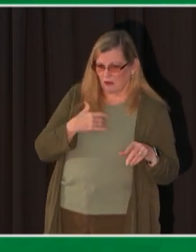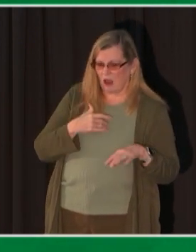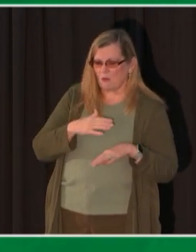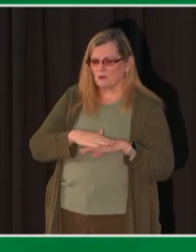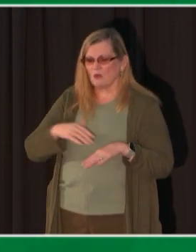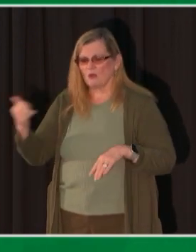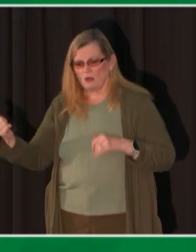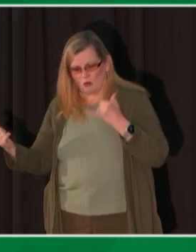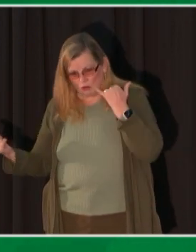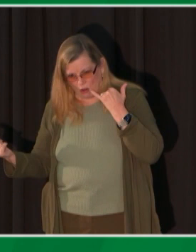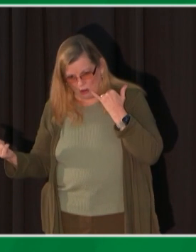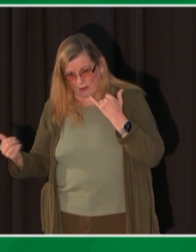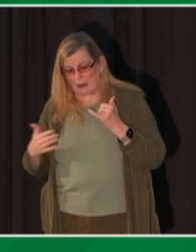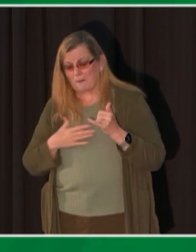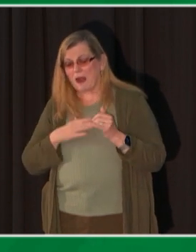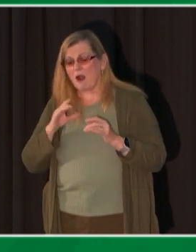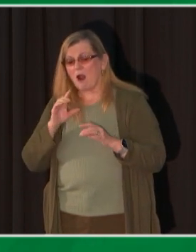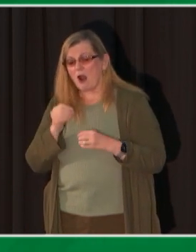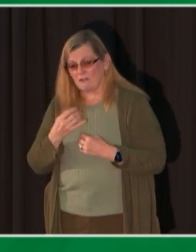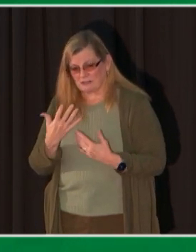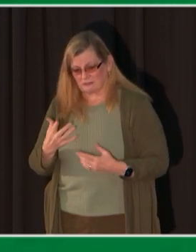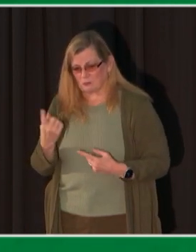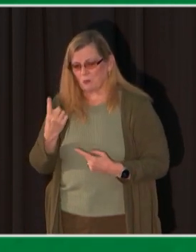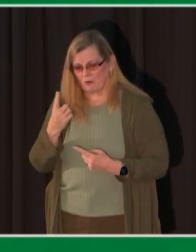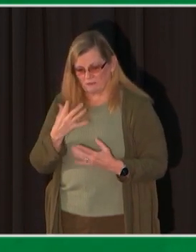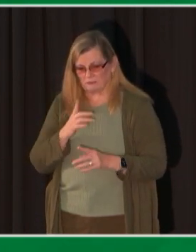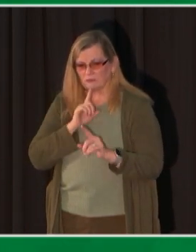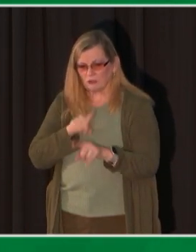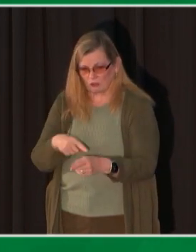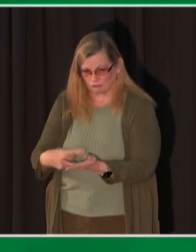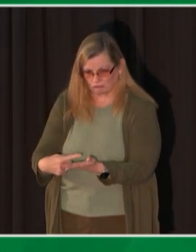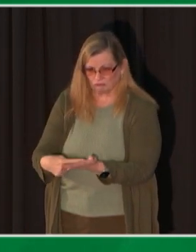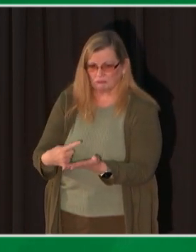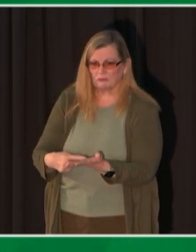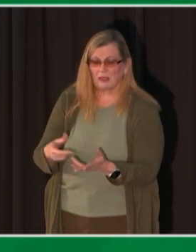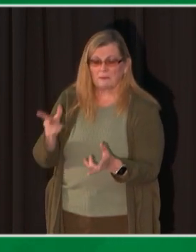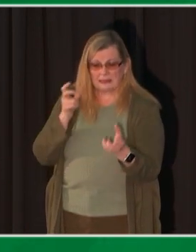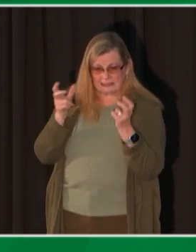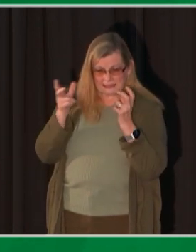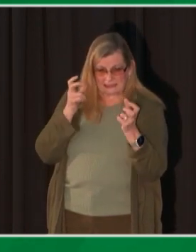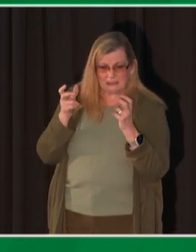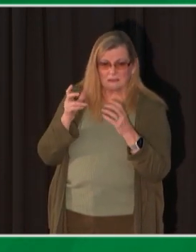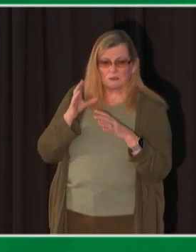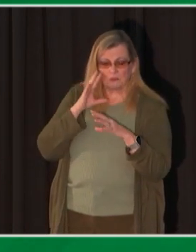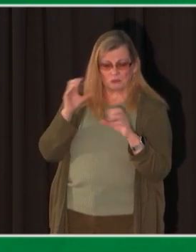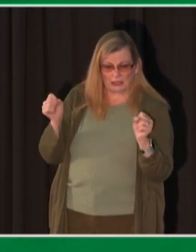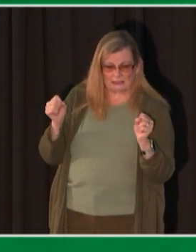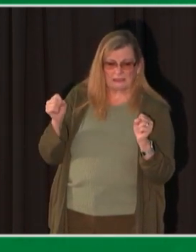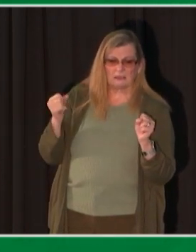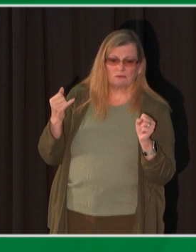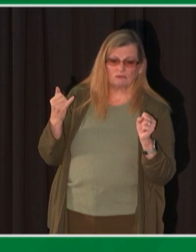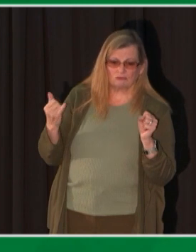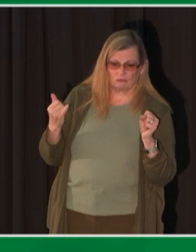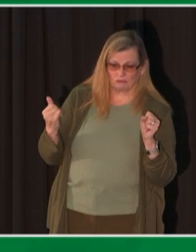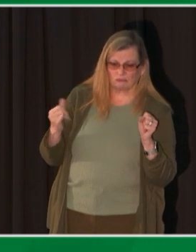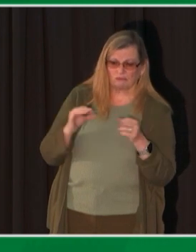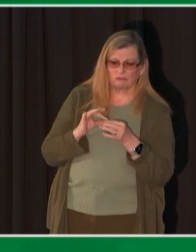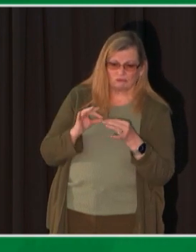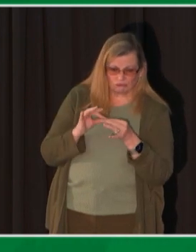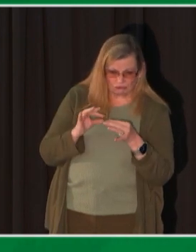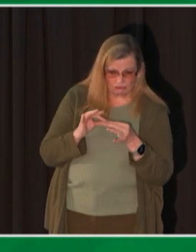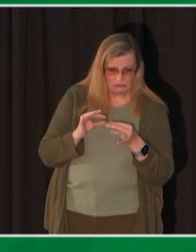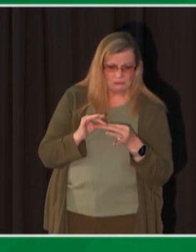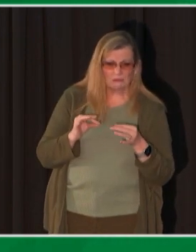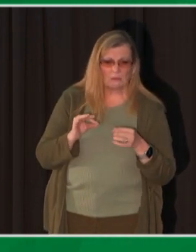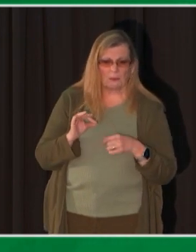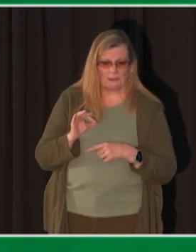I did have a chance to listen to all of the president's remarks in his press conference, and a